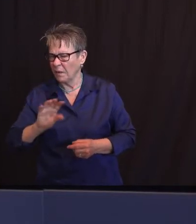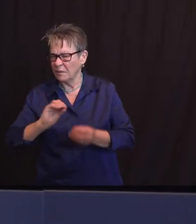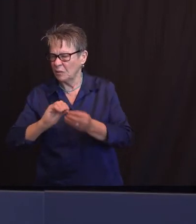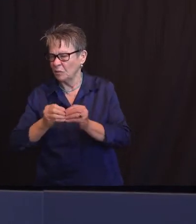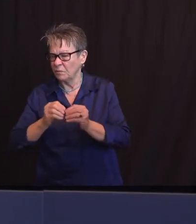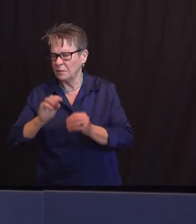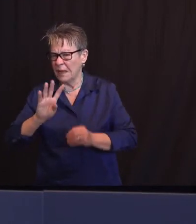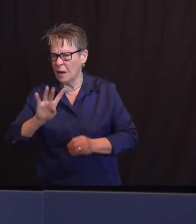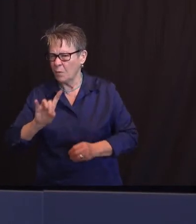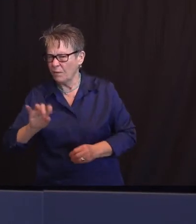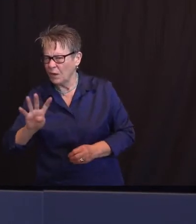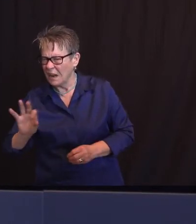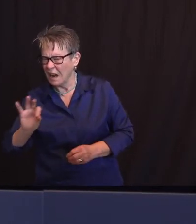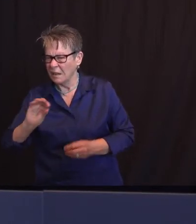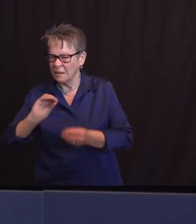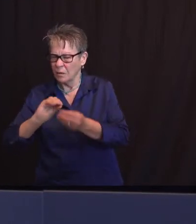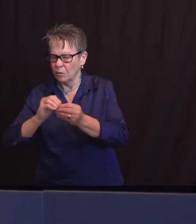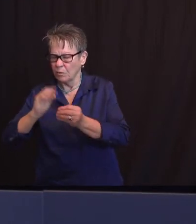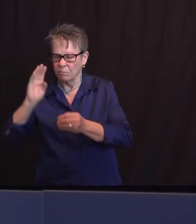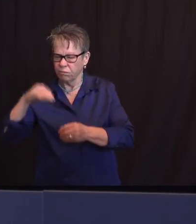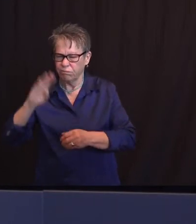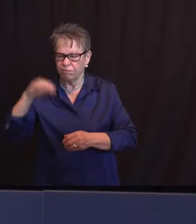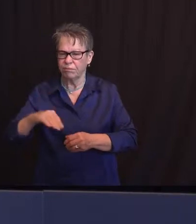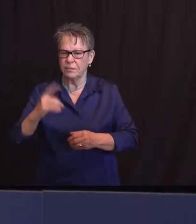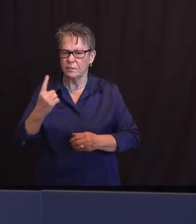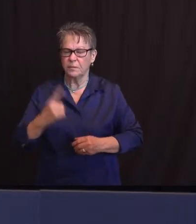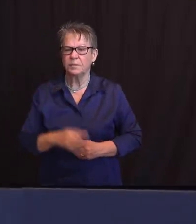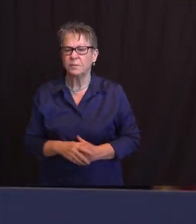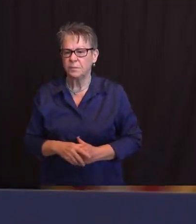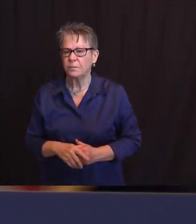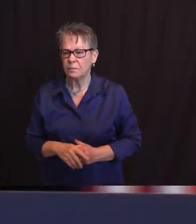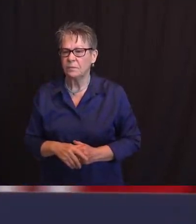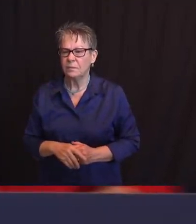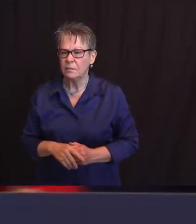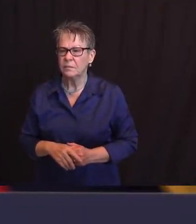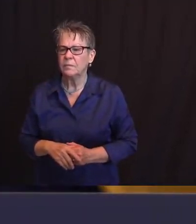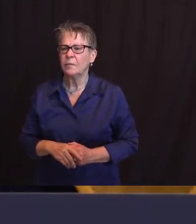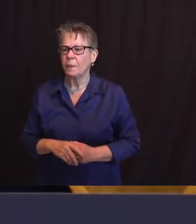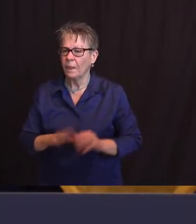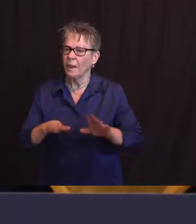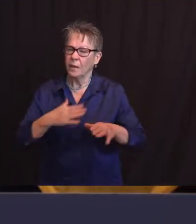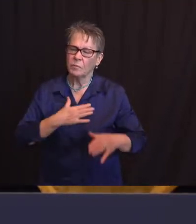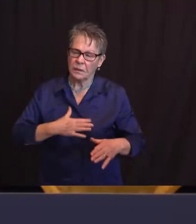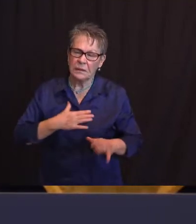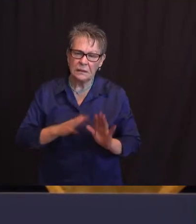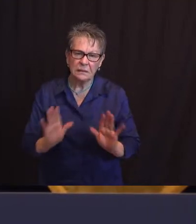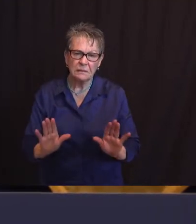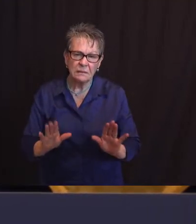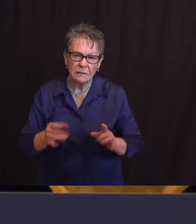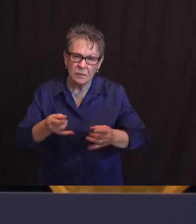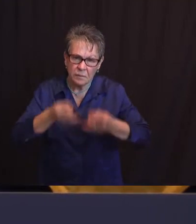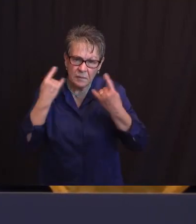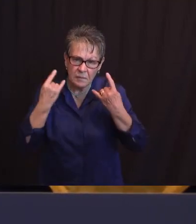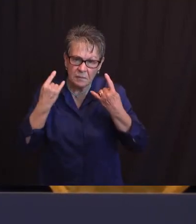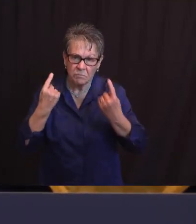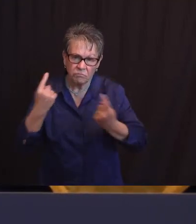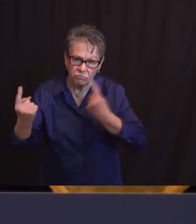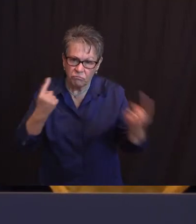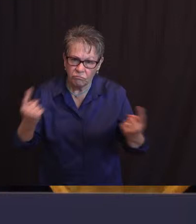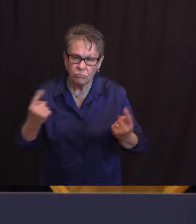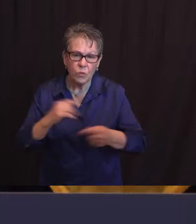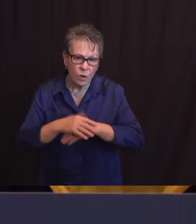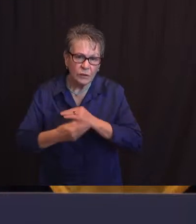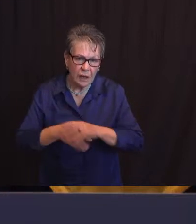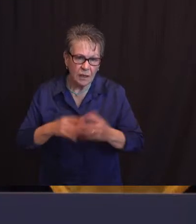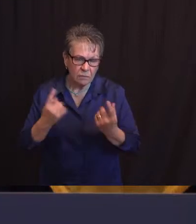socially distance, stay home when you're sick, and get tested. Thank you. Judy, thank you. Rutgers women up 49-37 with 2 to go in the third